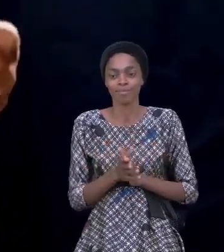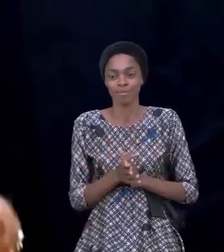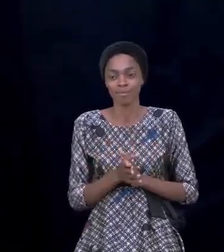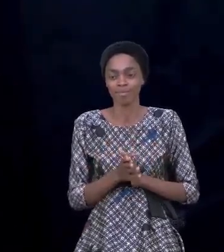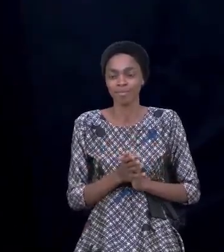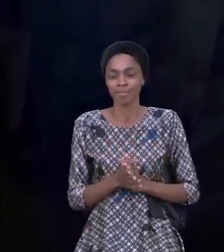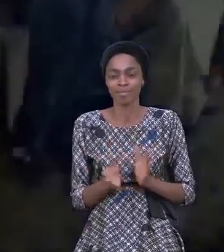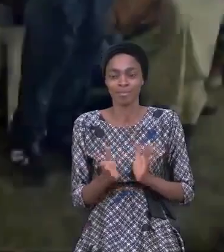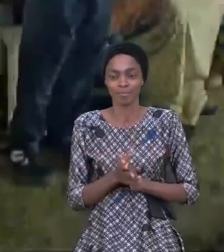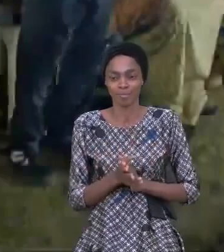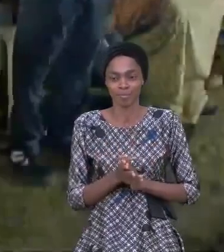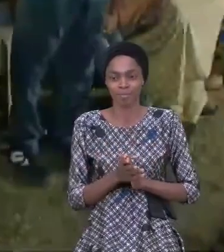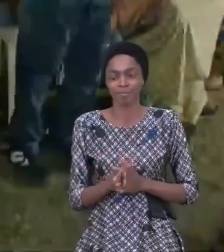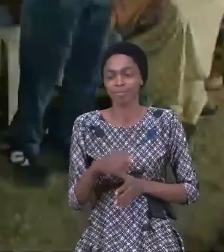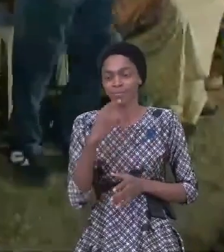Here we go.